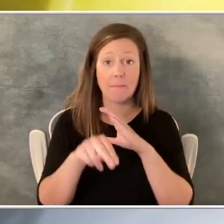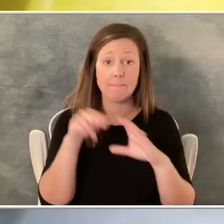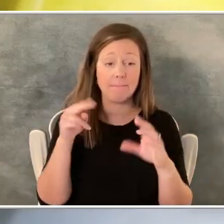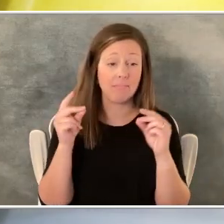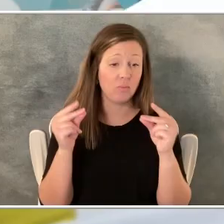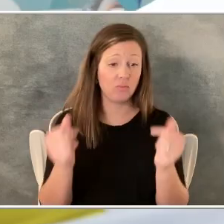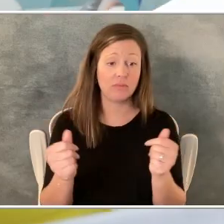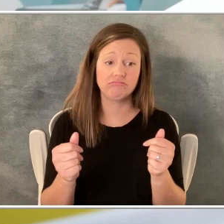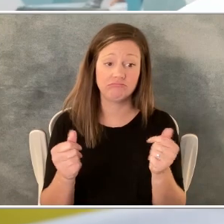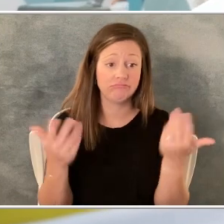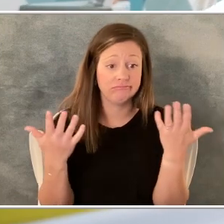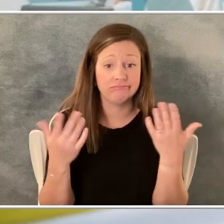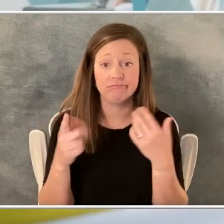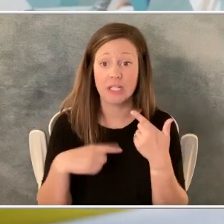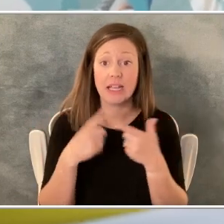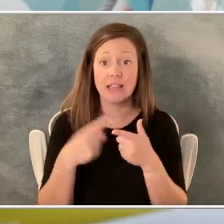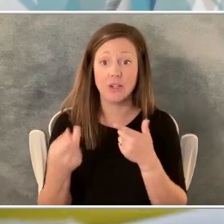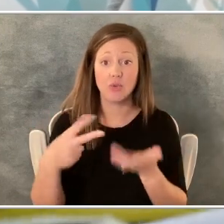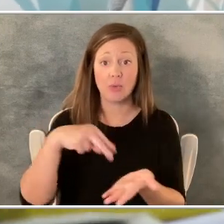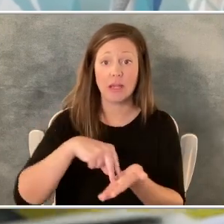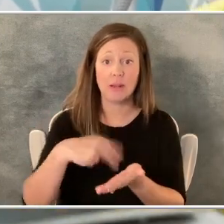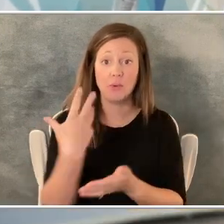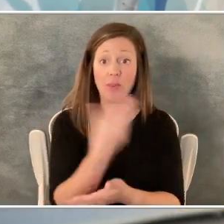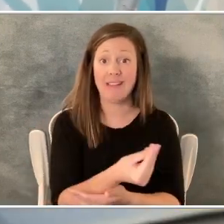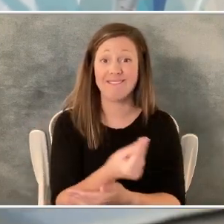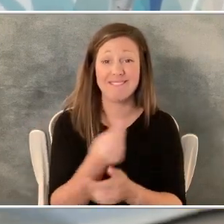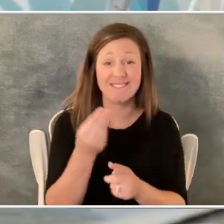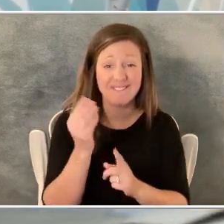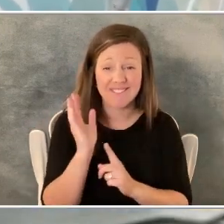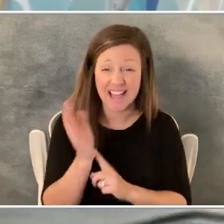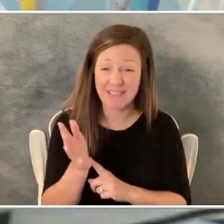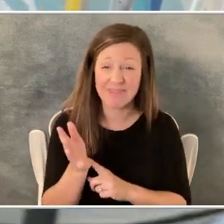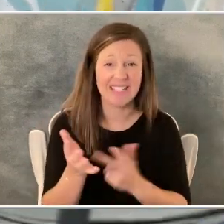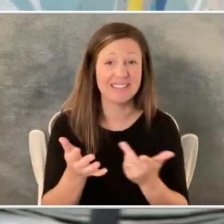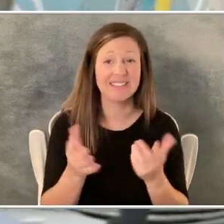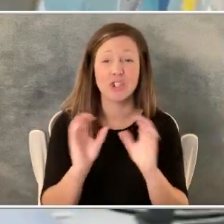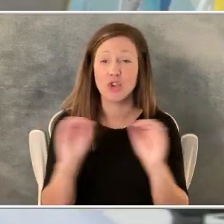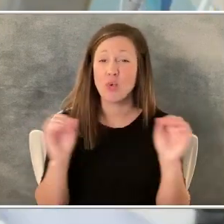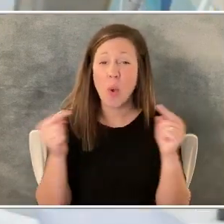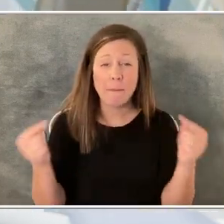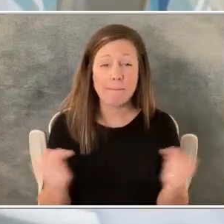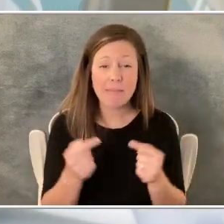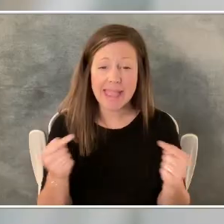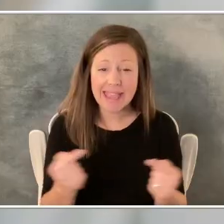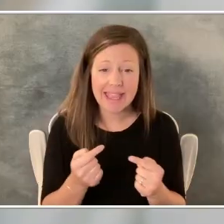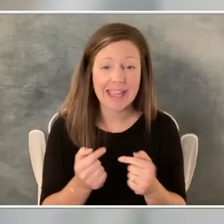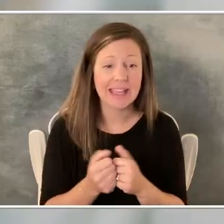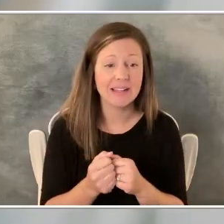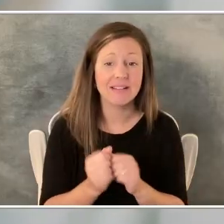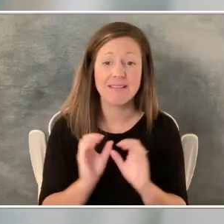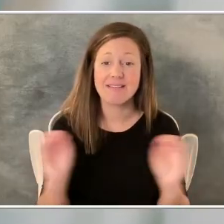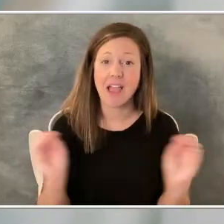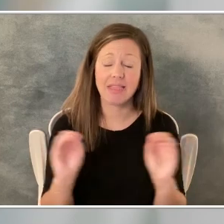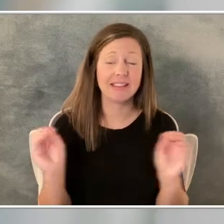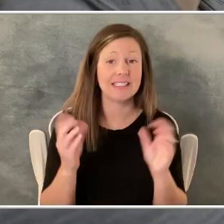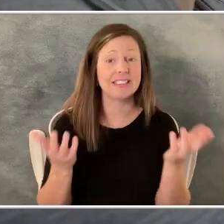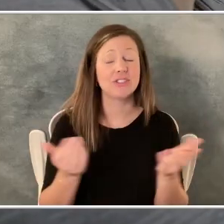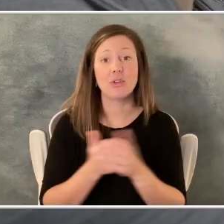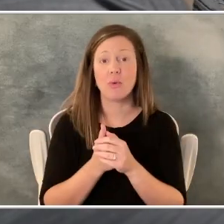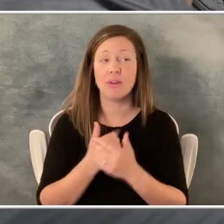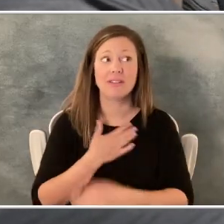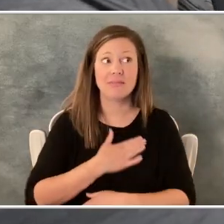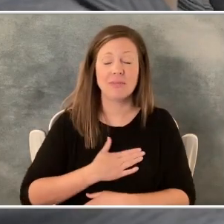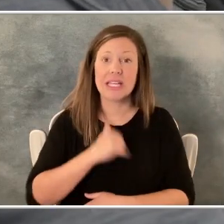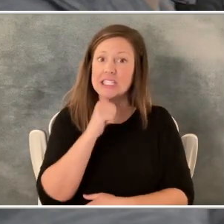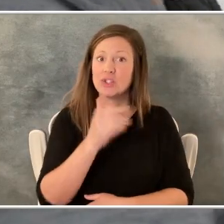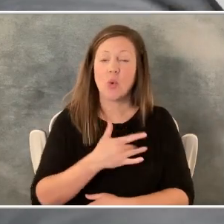up and you walk out. It's a 5-minute thing, totally painless. So don't let that keep you from getting in